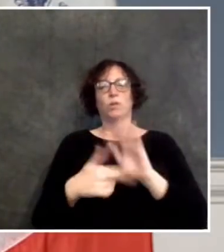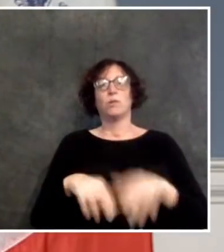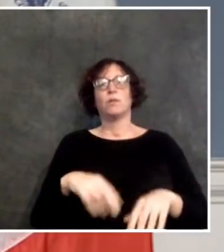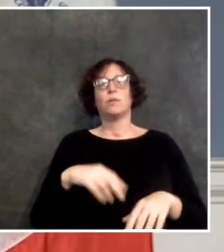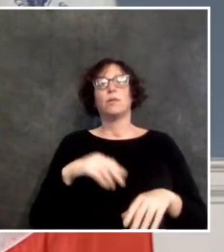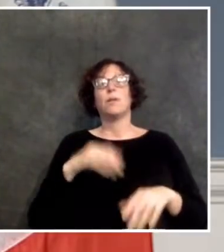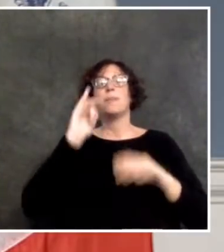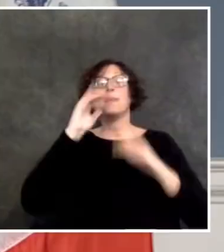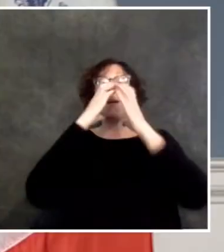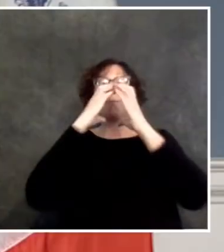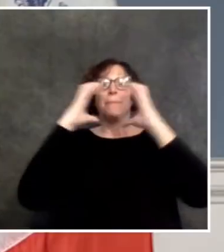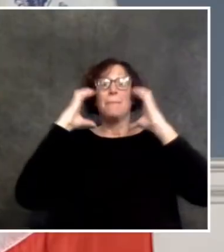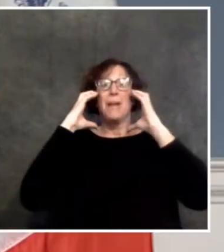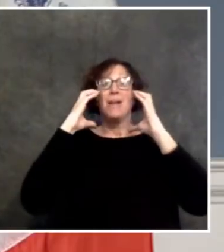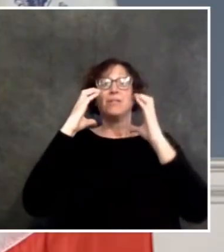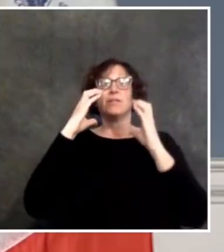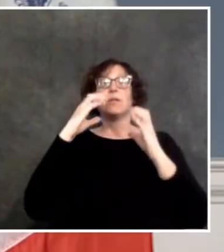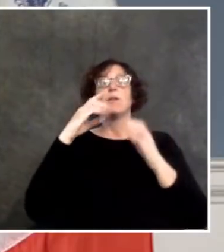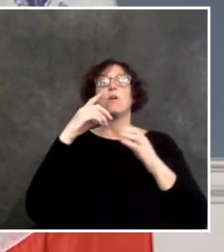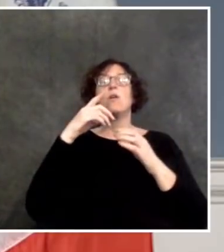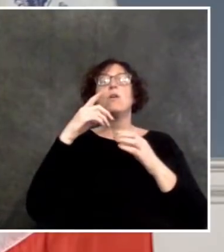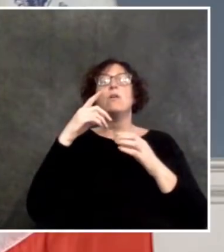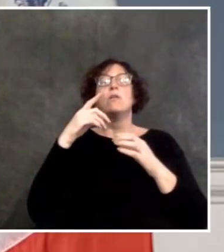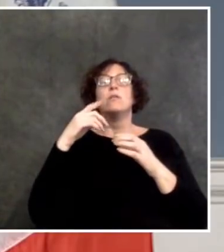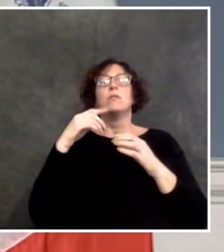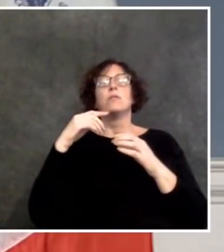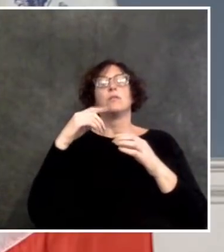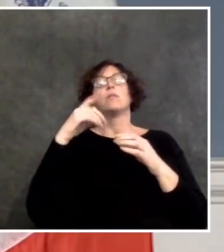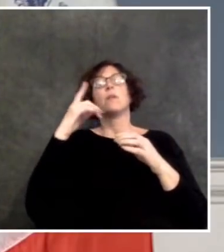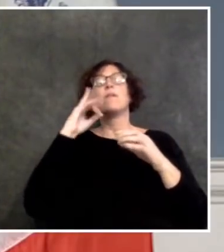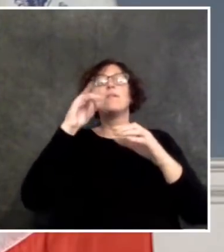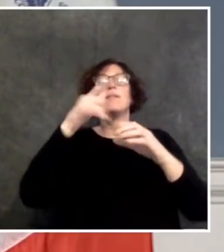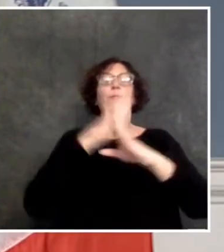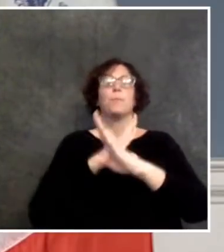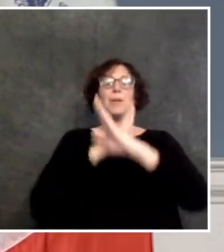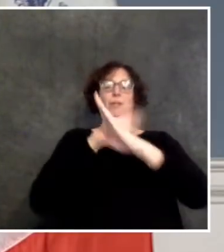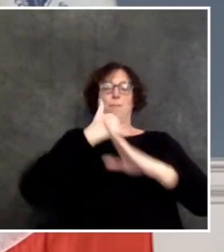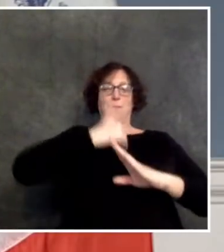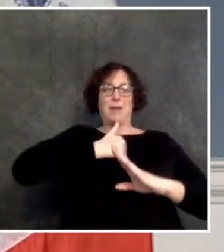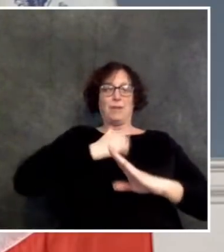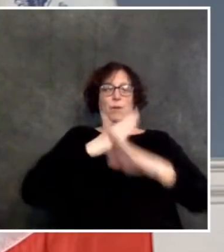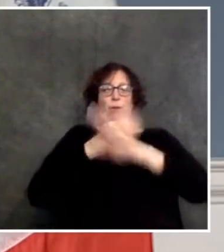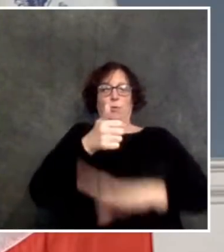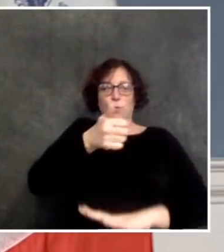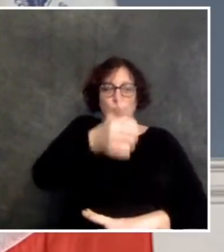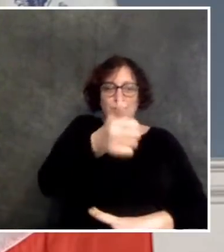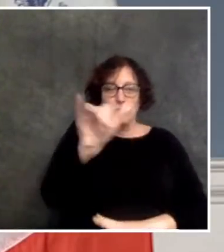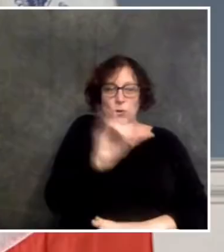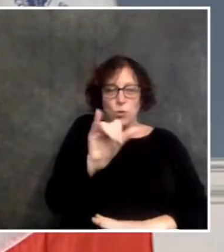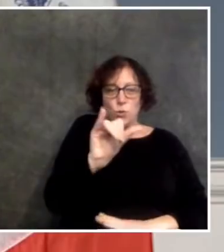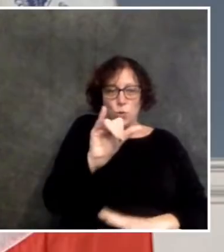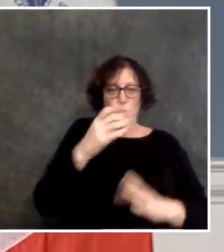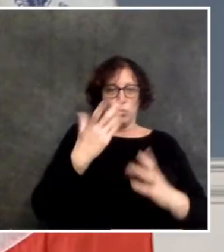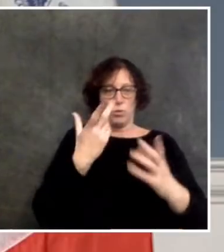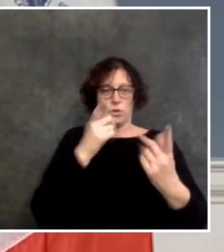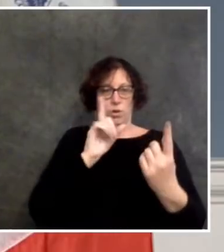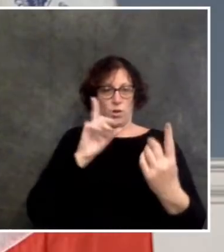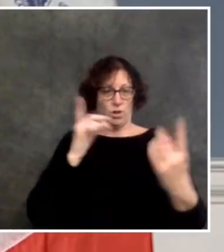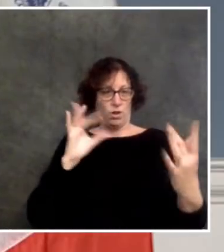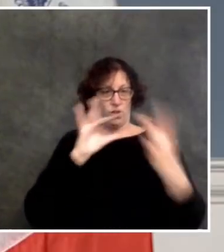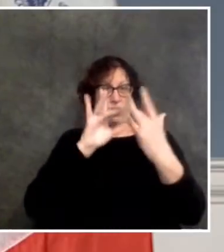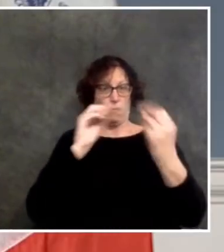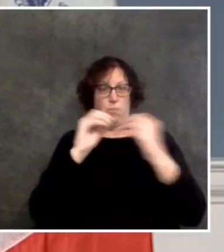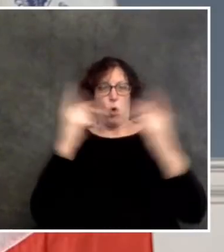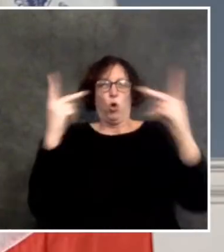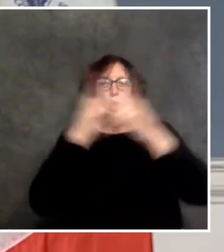else are those basic hygiene practices, the shelter in place, and the social distancing. So it was